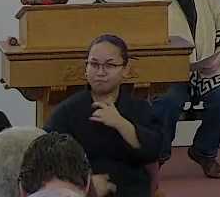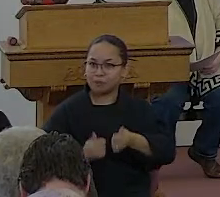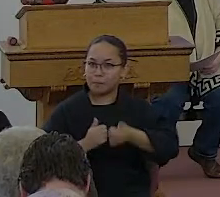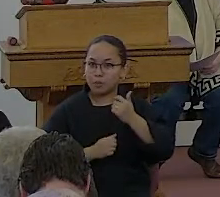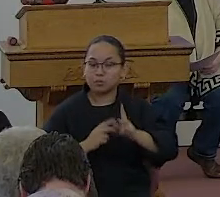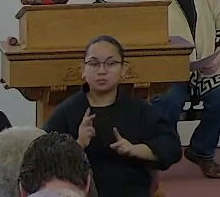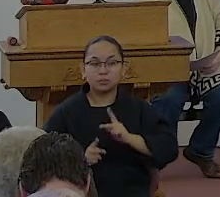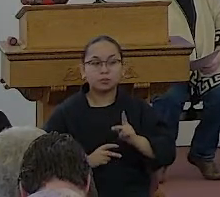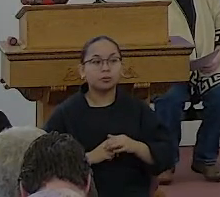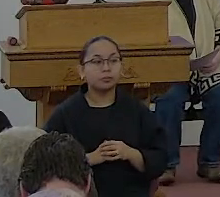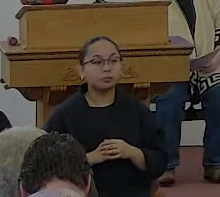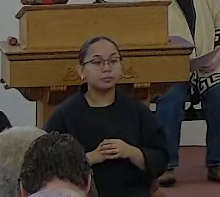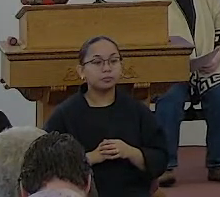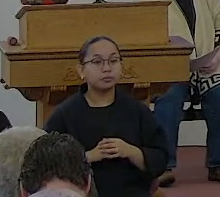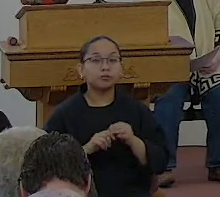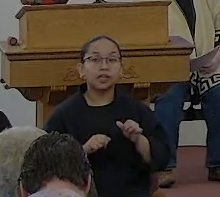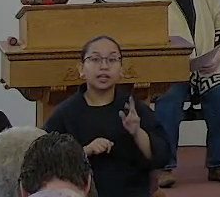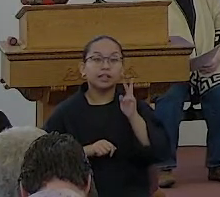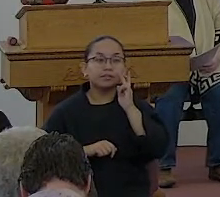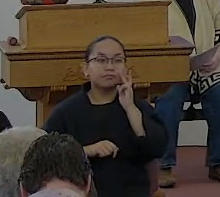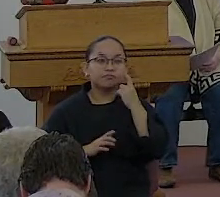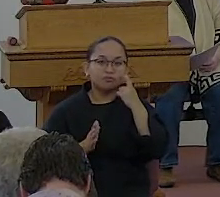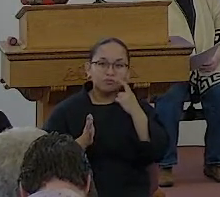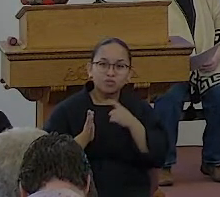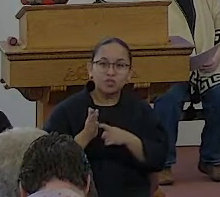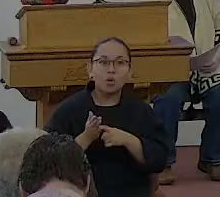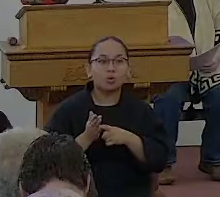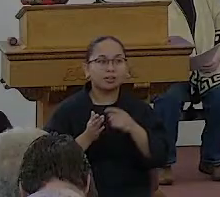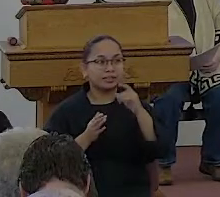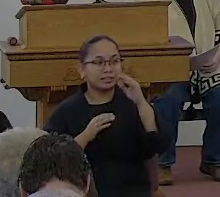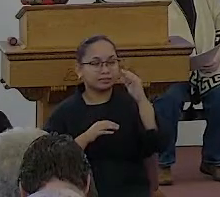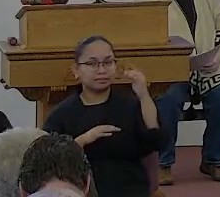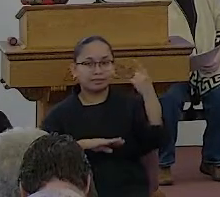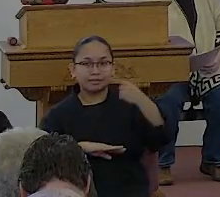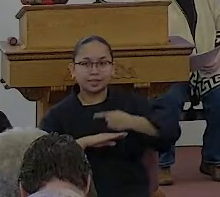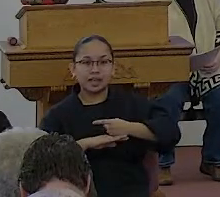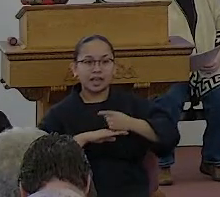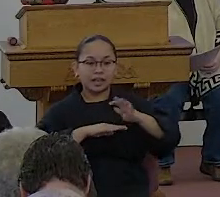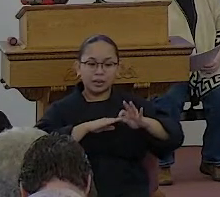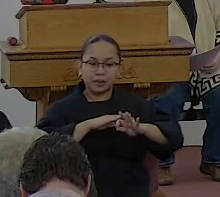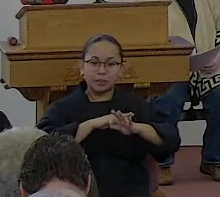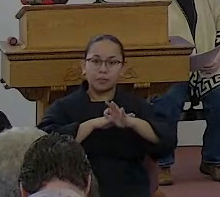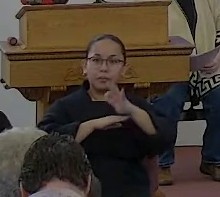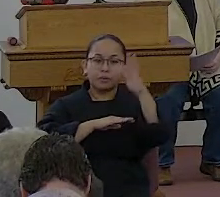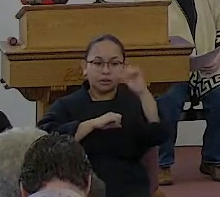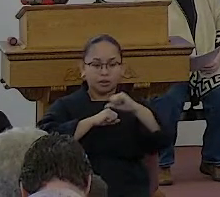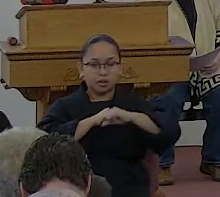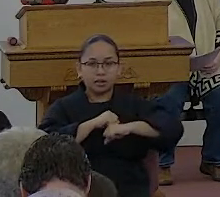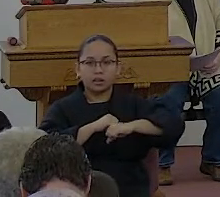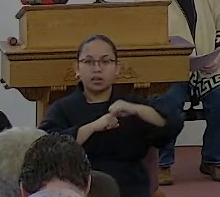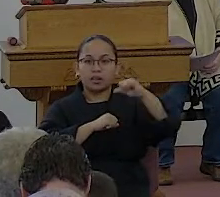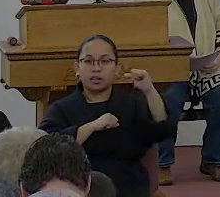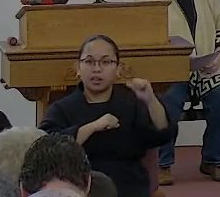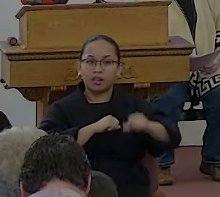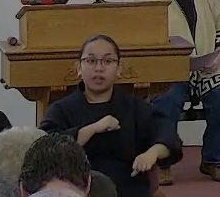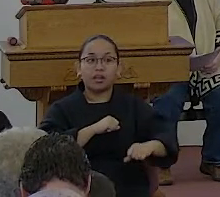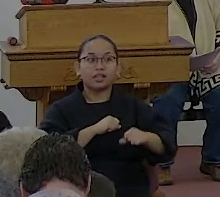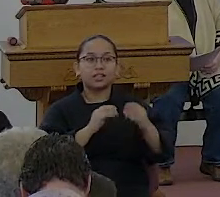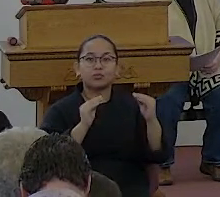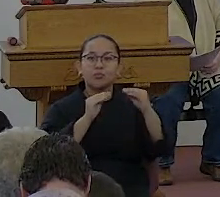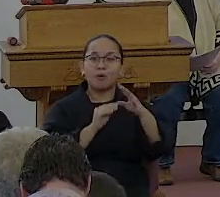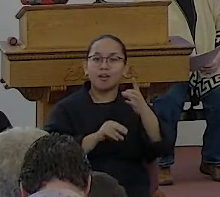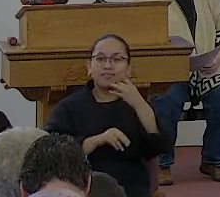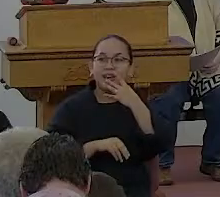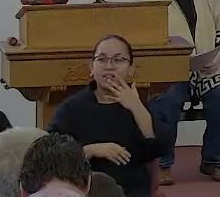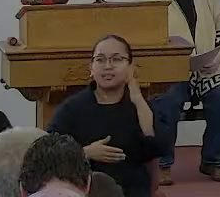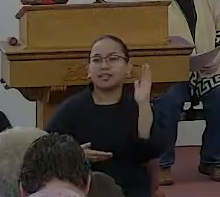We can see the daylight growing longer, and there is less night, less darkness. So for a moment,